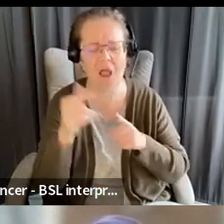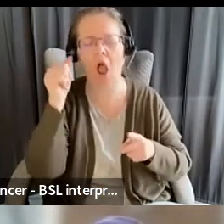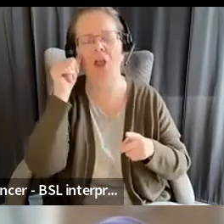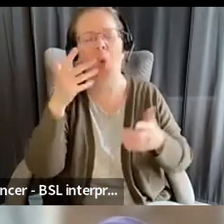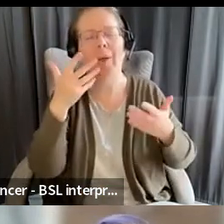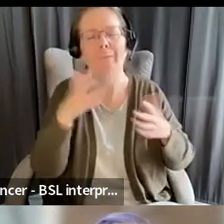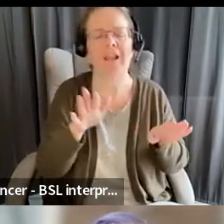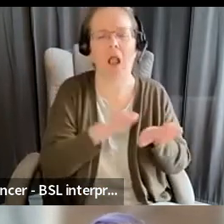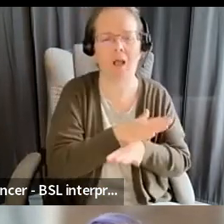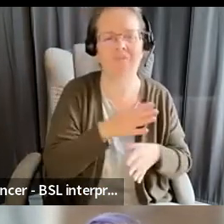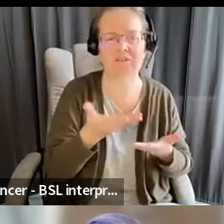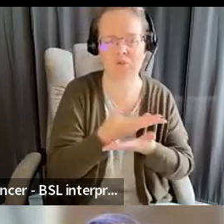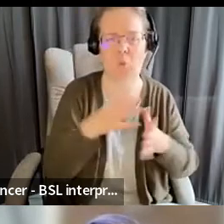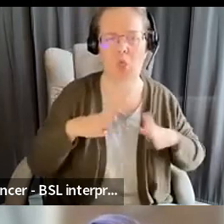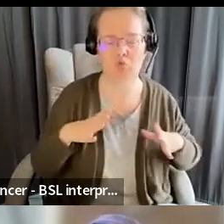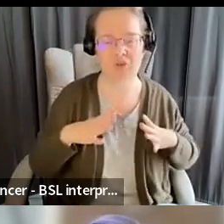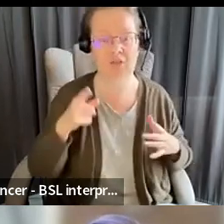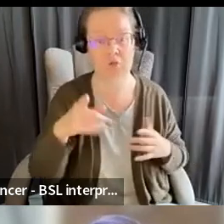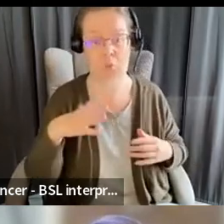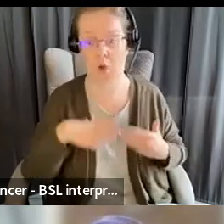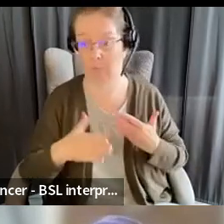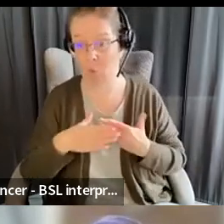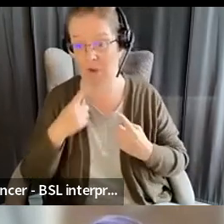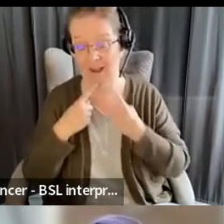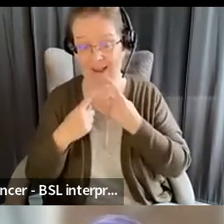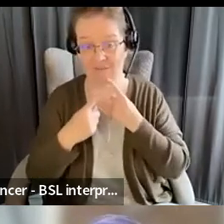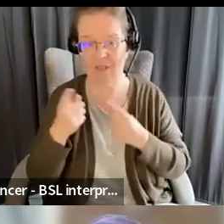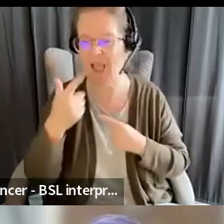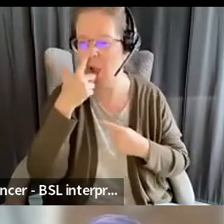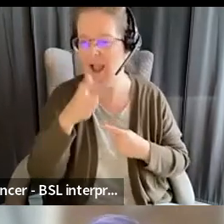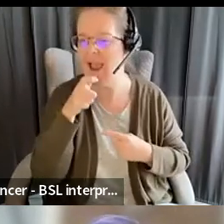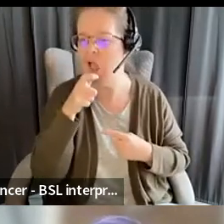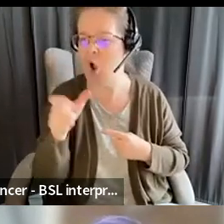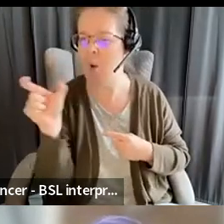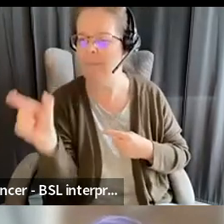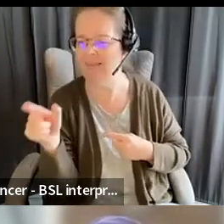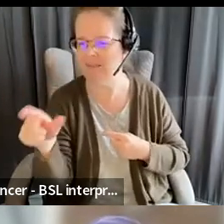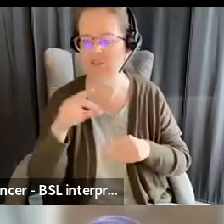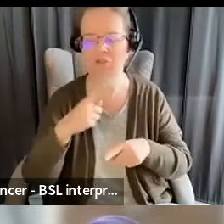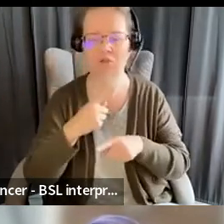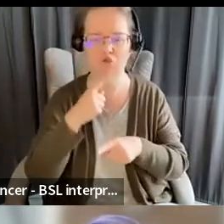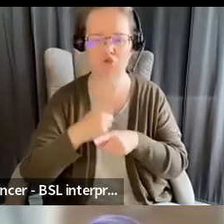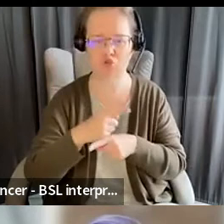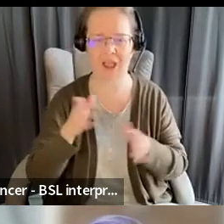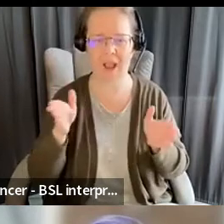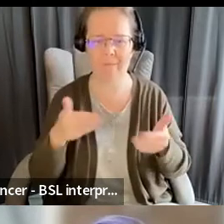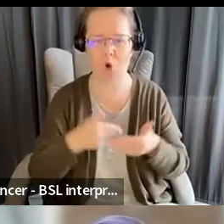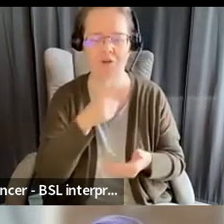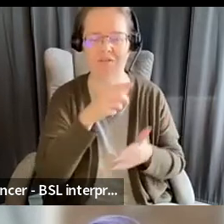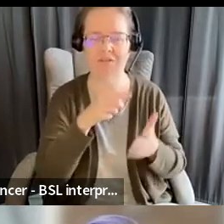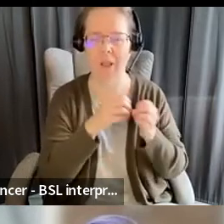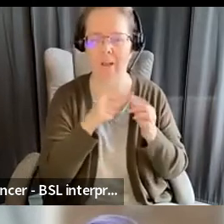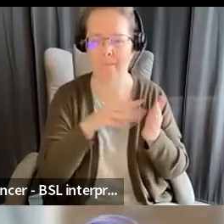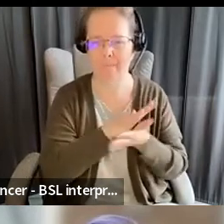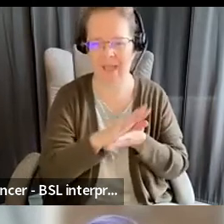that, but if you want more information on that, please do just comment in the chat box. And I'm sure Beth and Andrew will be happy